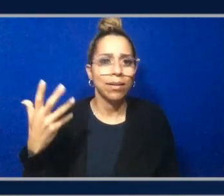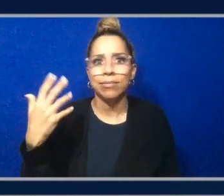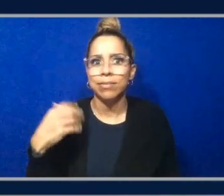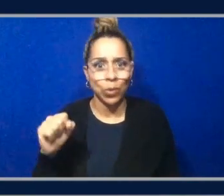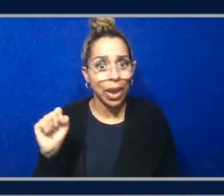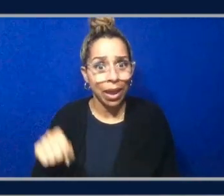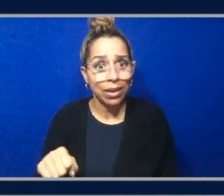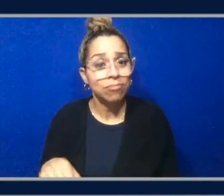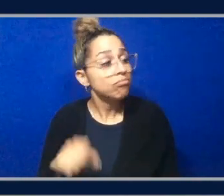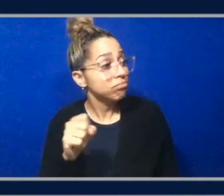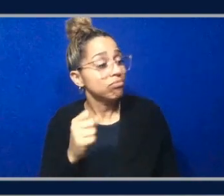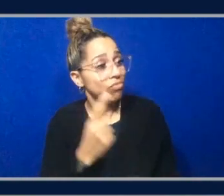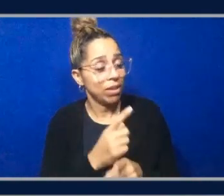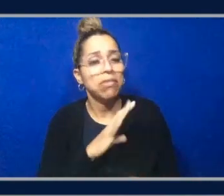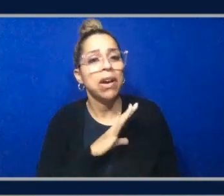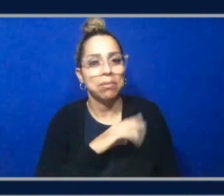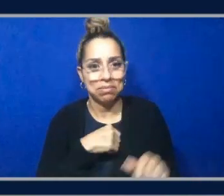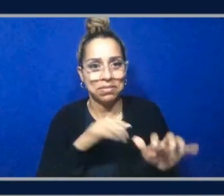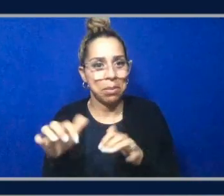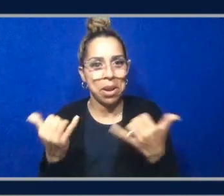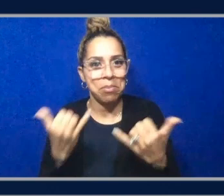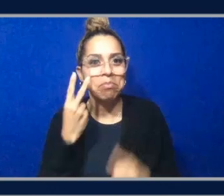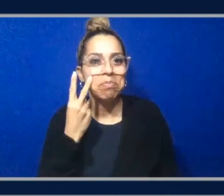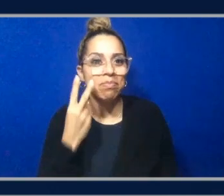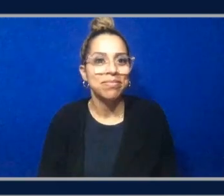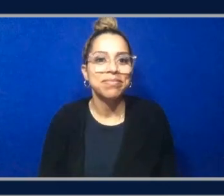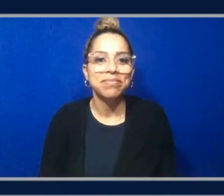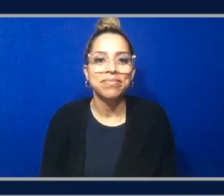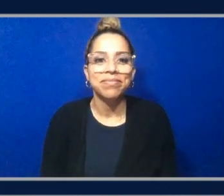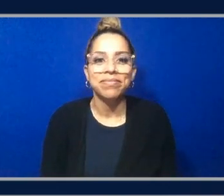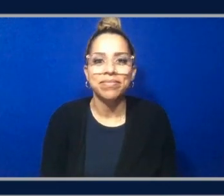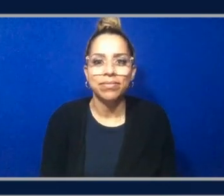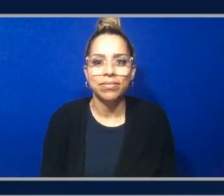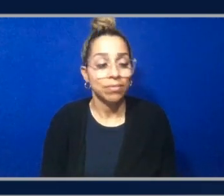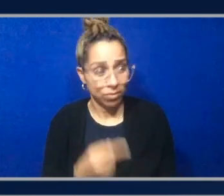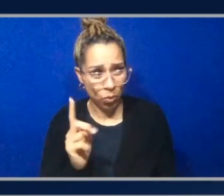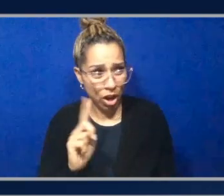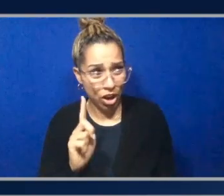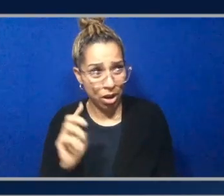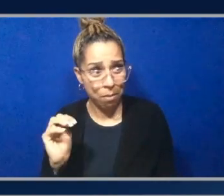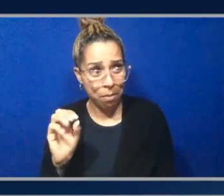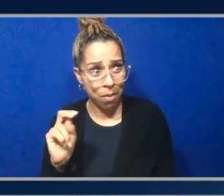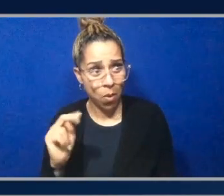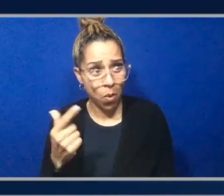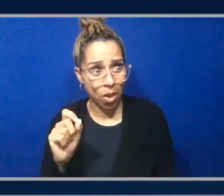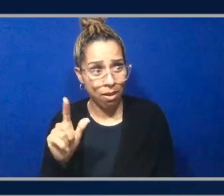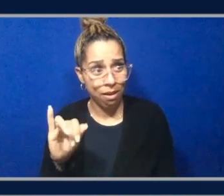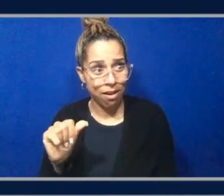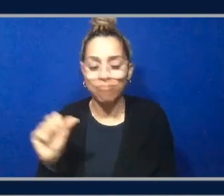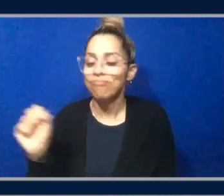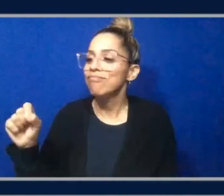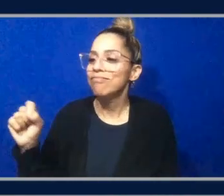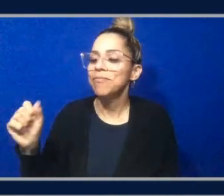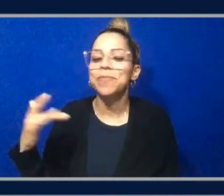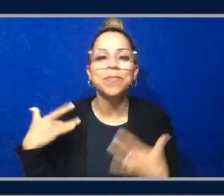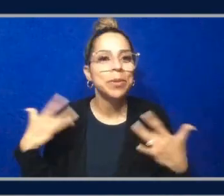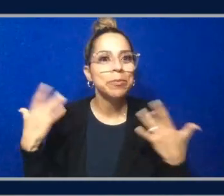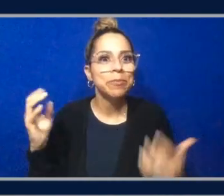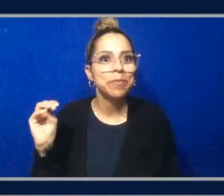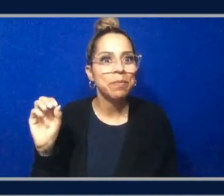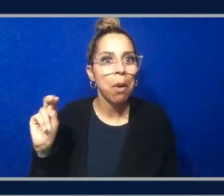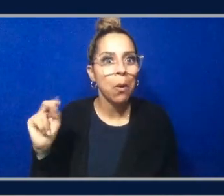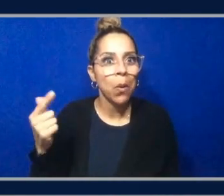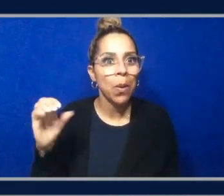the capital of? You said Mongolia. Mongolia. Shout outs to Mongolia. So yeah, look at that.